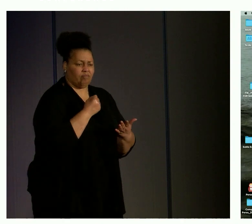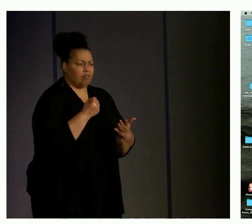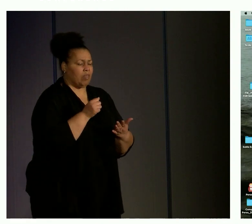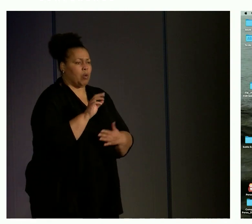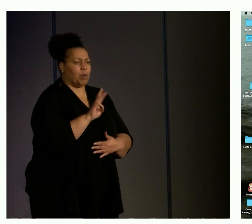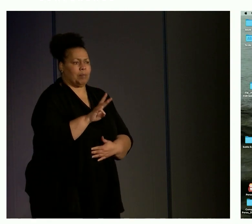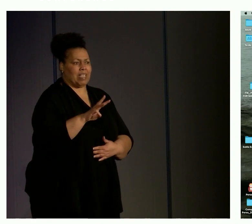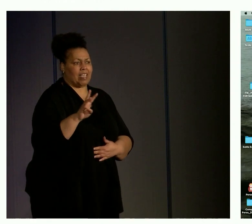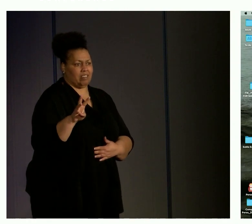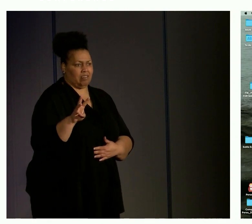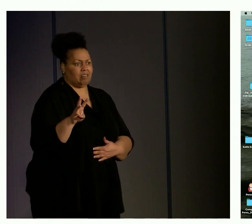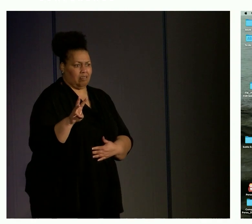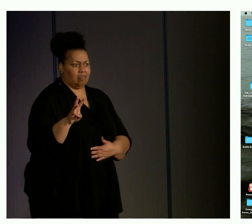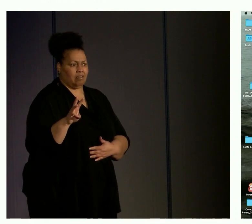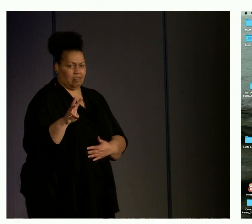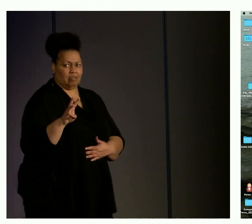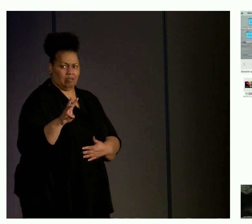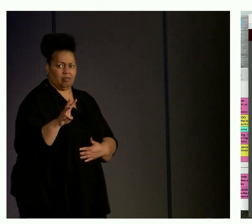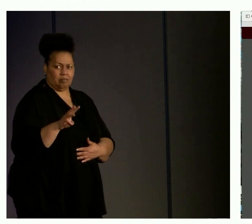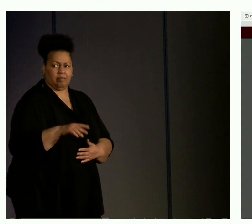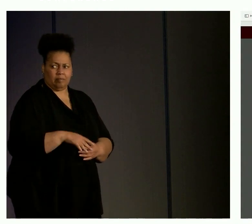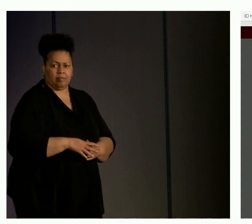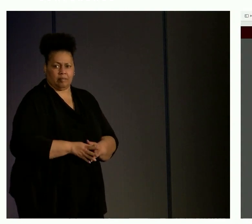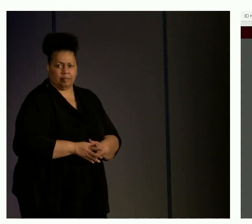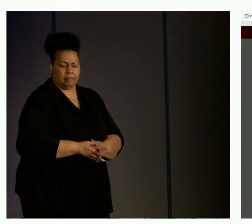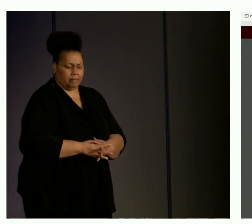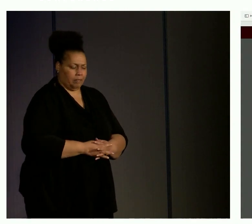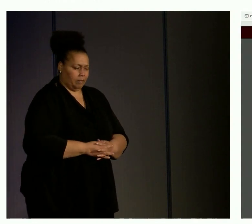the website.